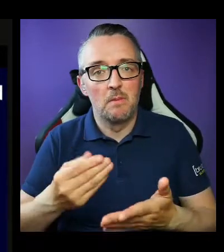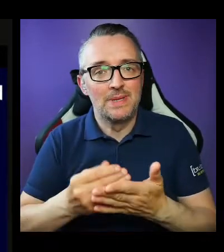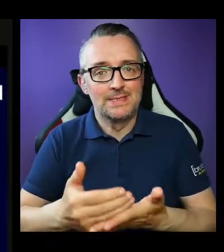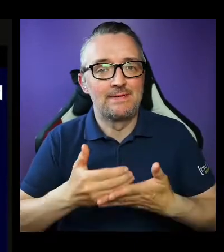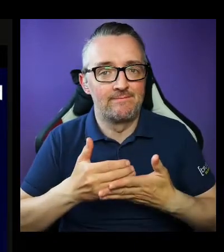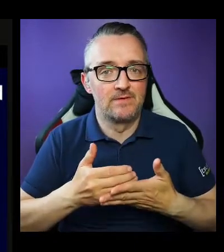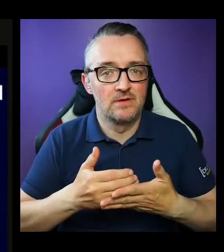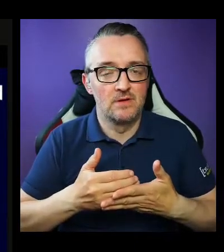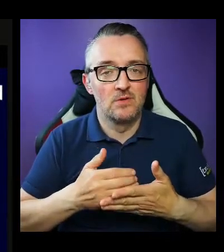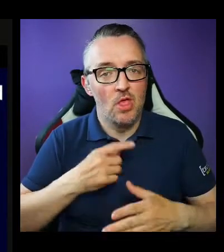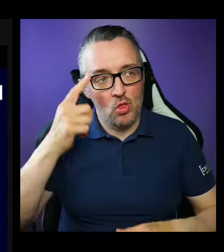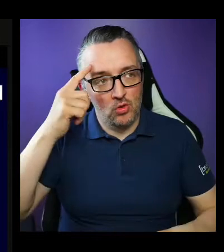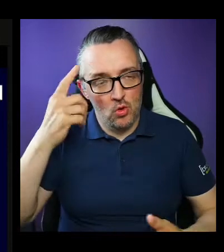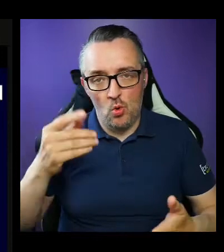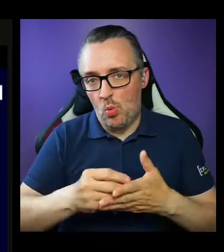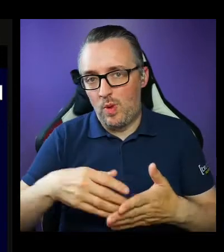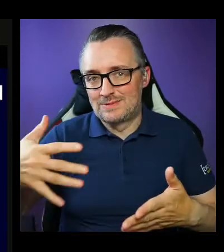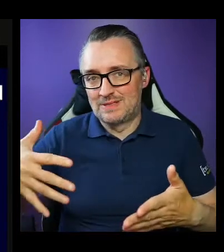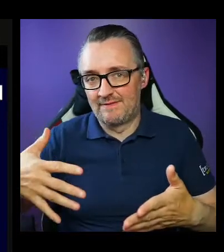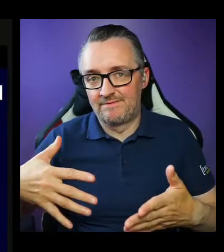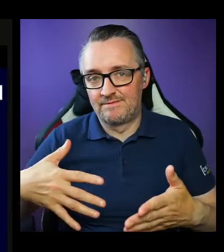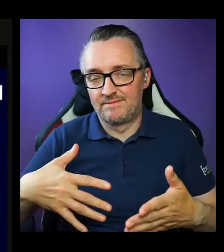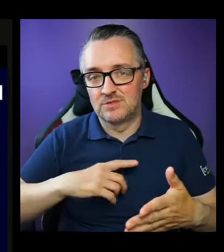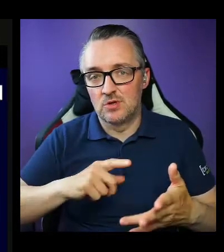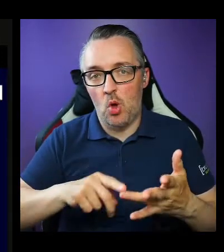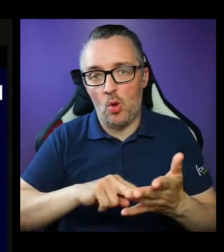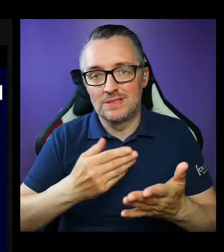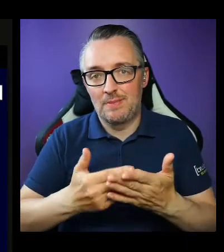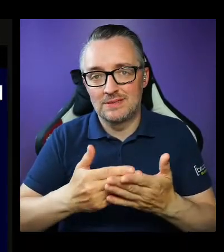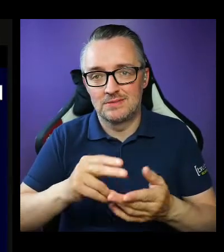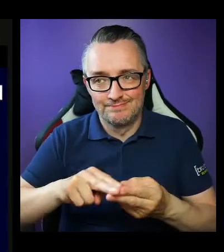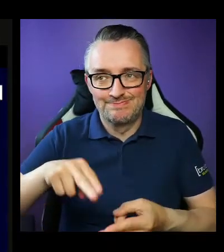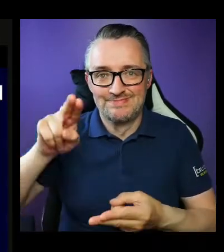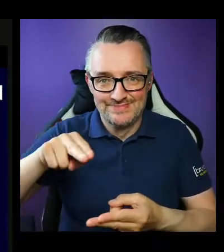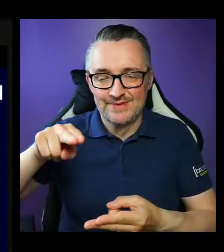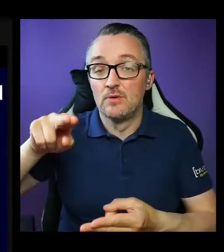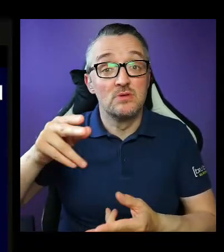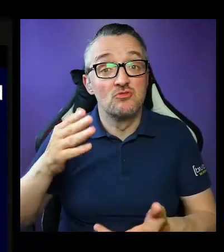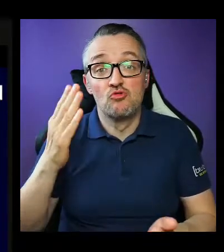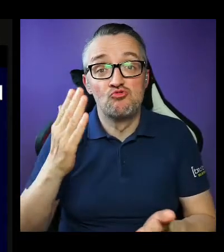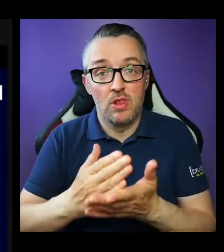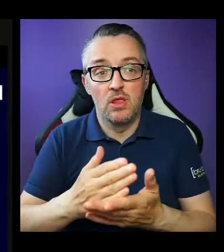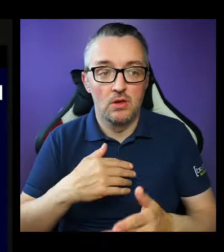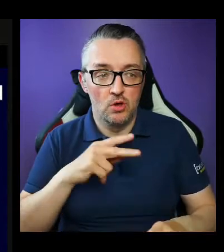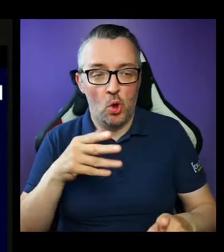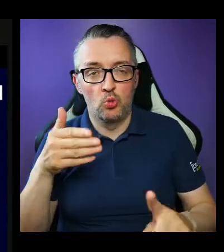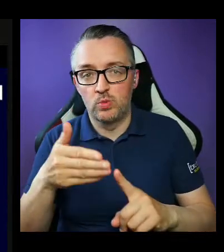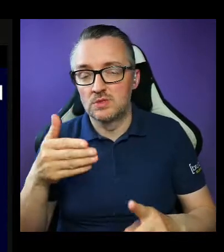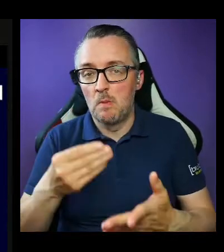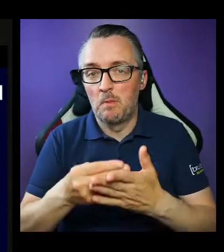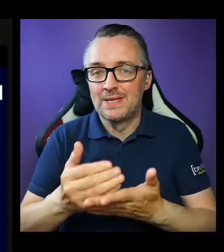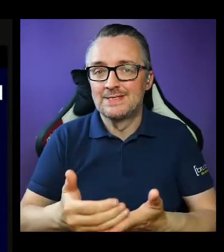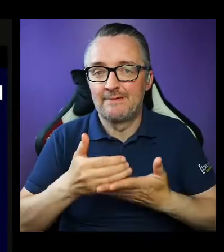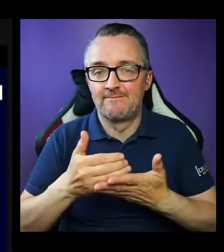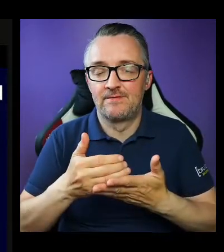that it will be much more expensive with on-demand. But in reality, we ended up saving money,